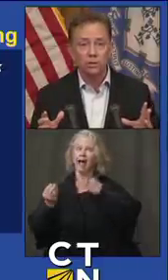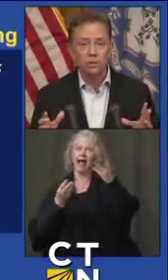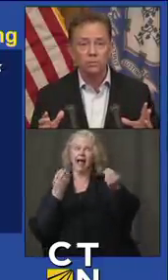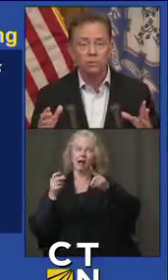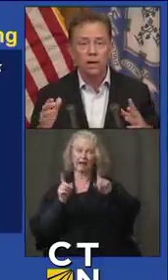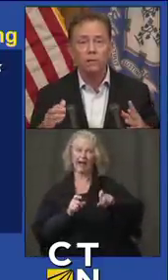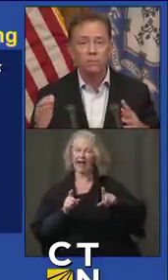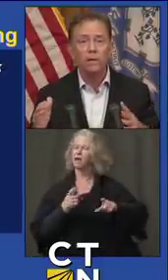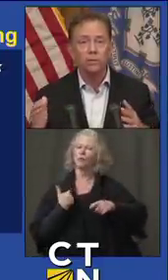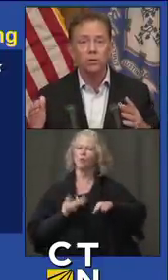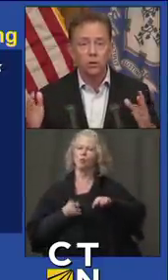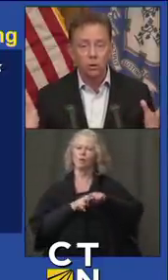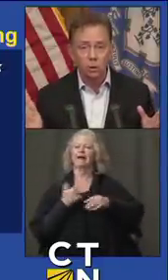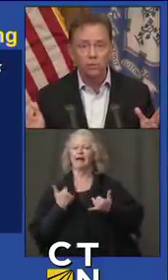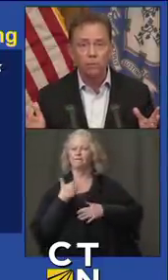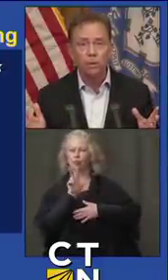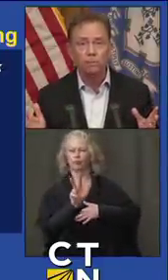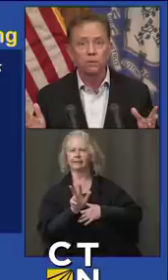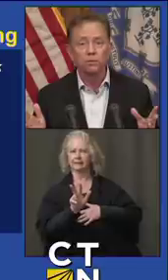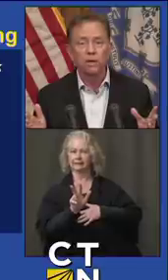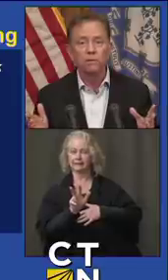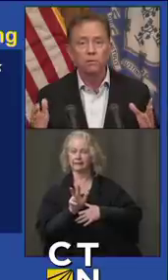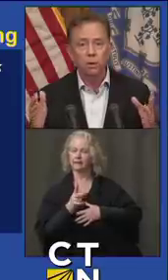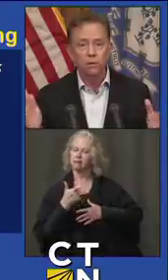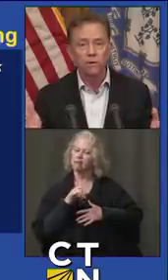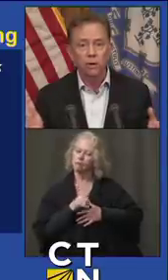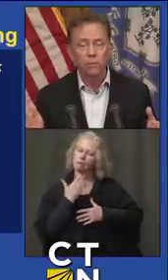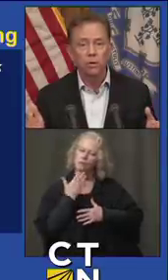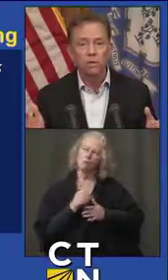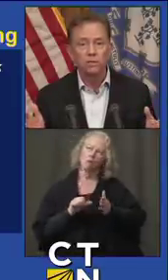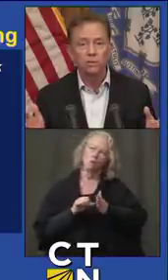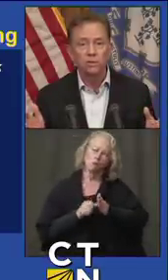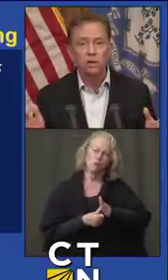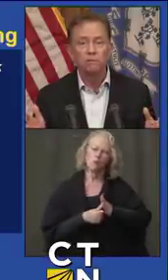important in terms of how we make sure all of our people are safe, all of our